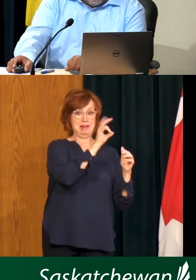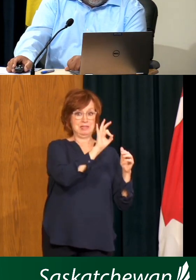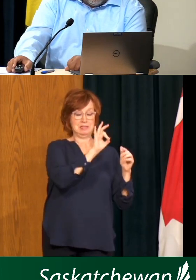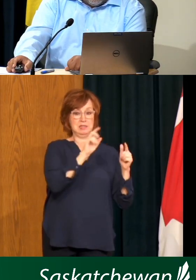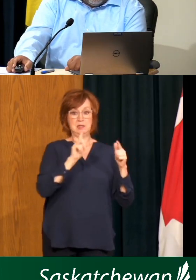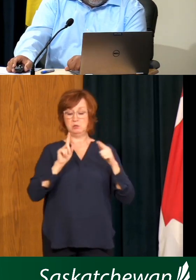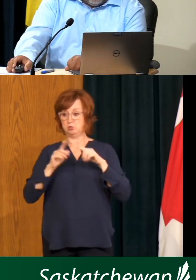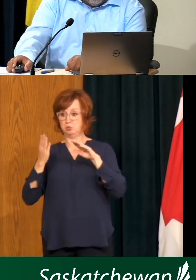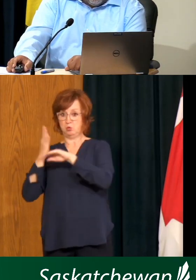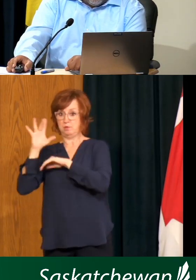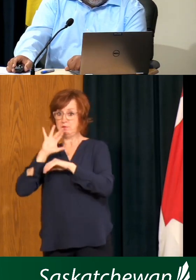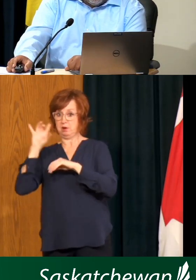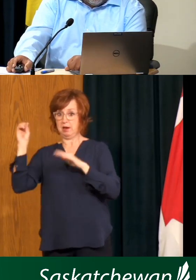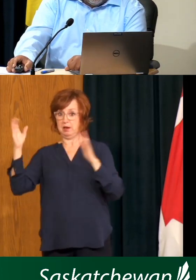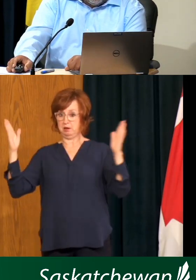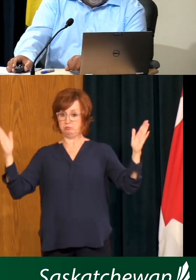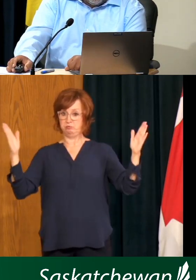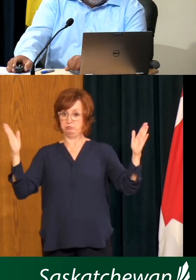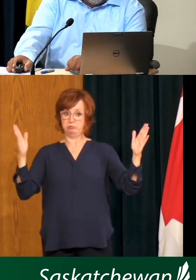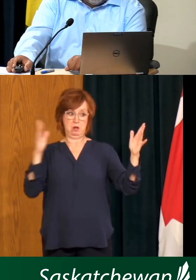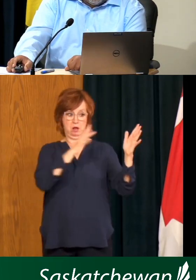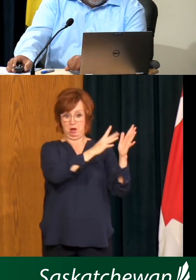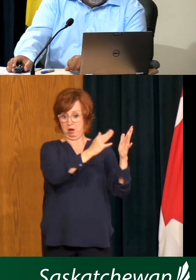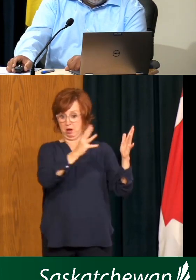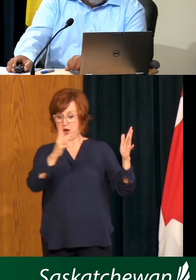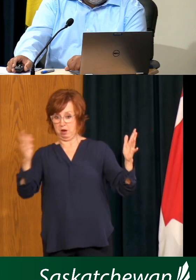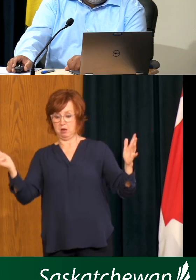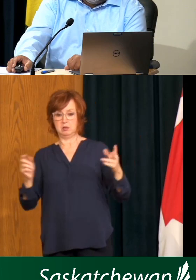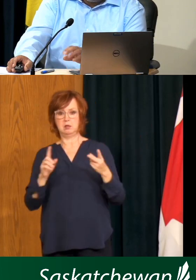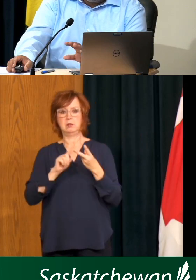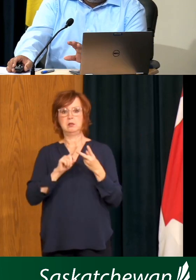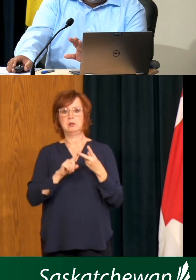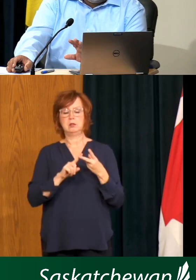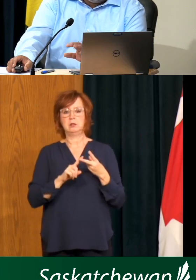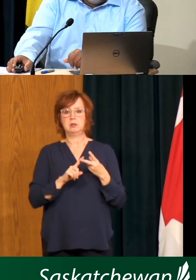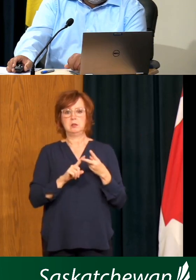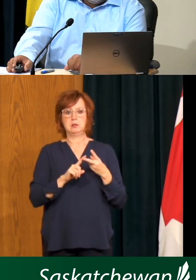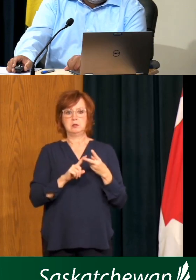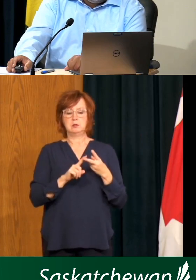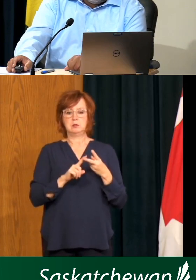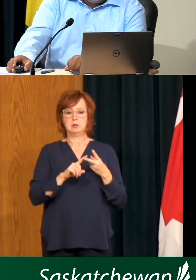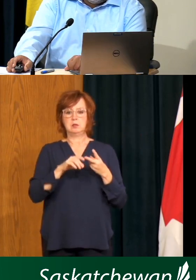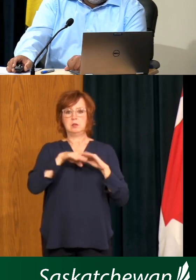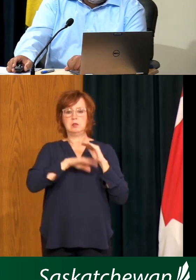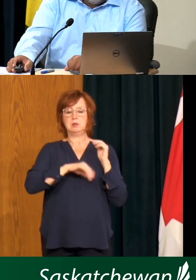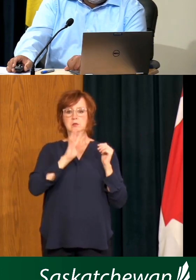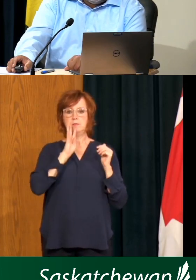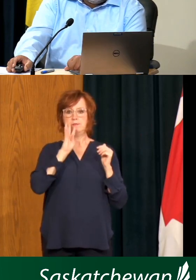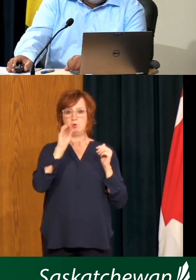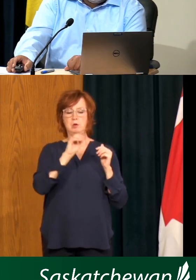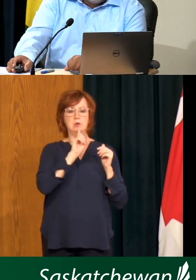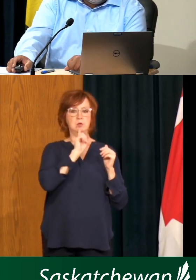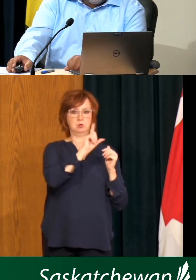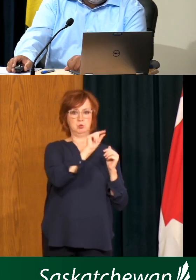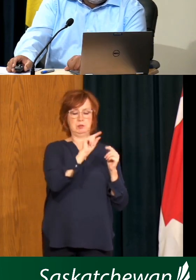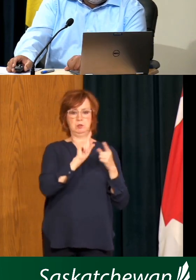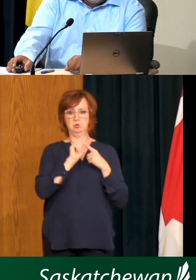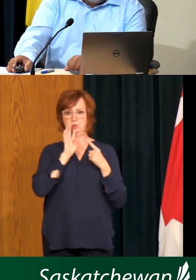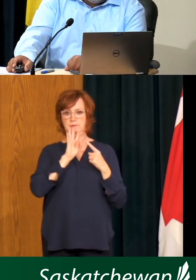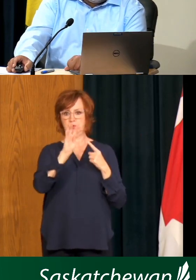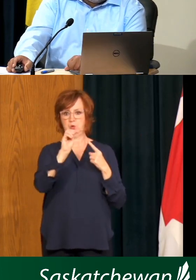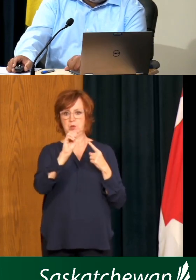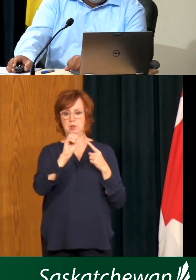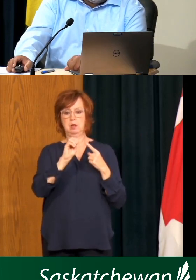1 in under 19, 4 in 20 to 39 age group. So even in that under 40 age group, 20 to 40, we have seen 4